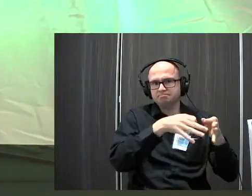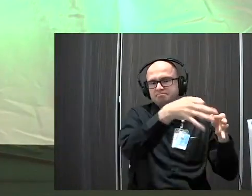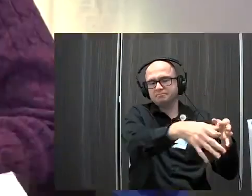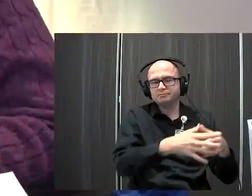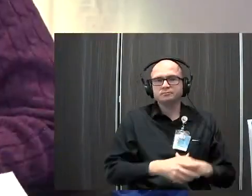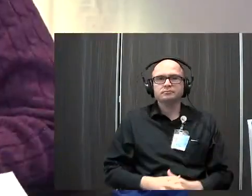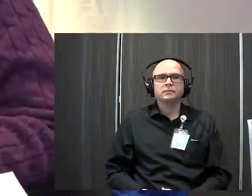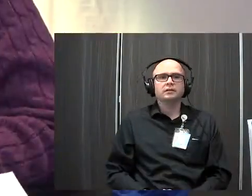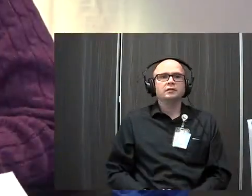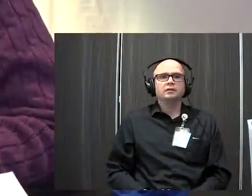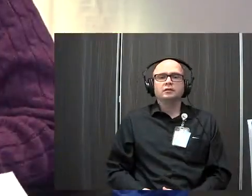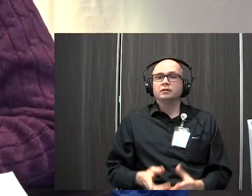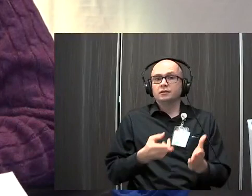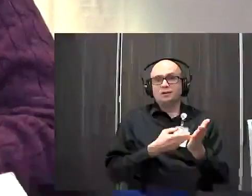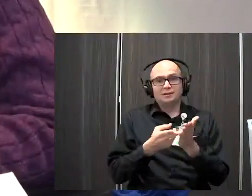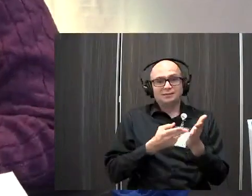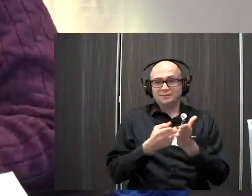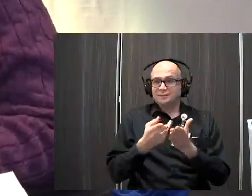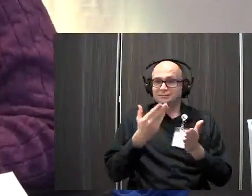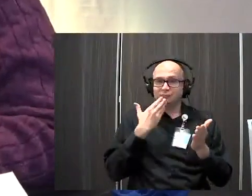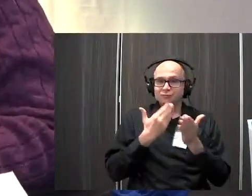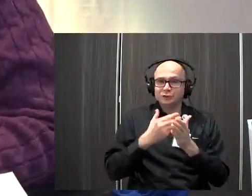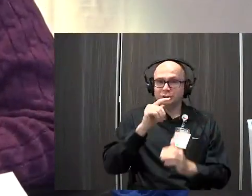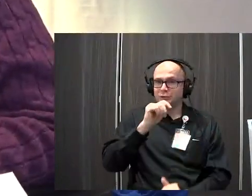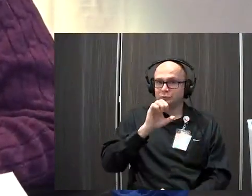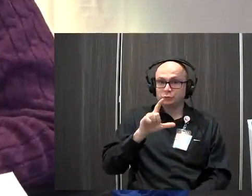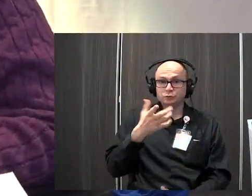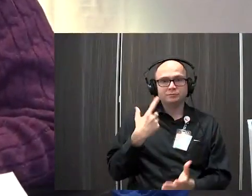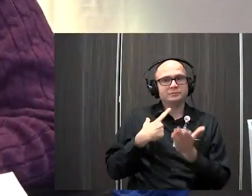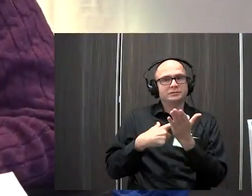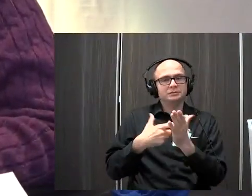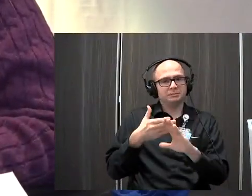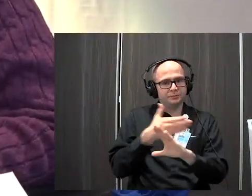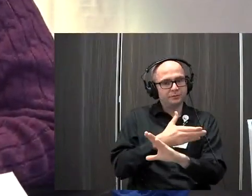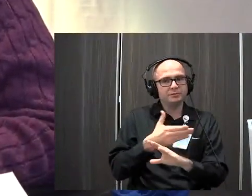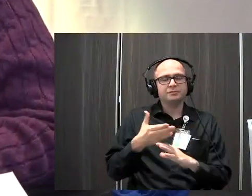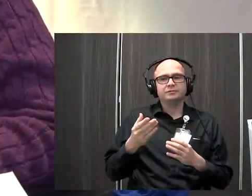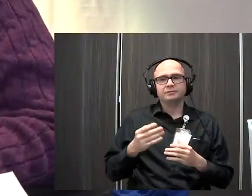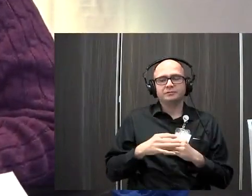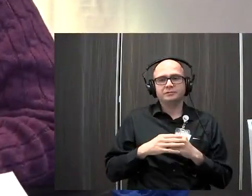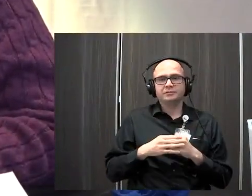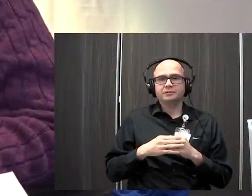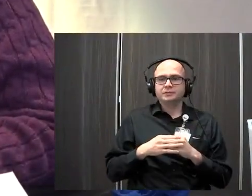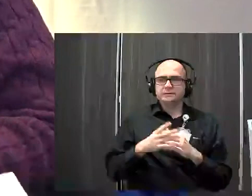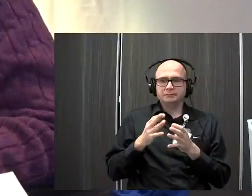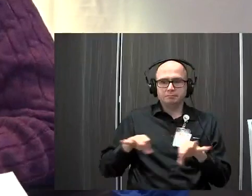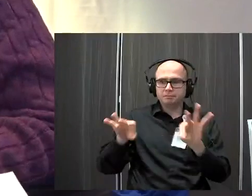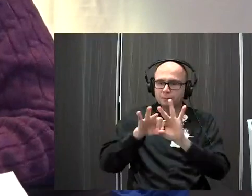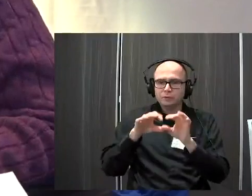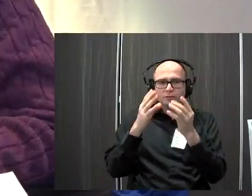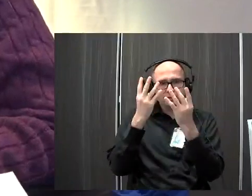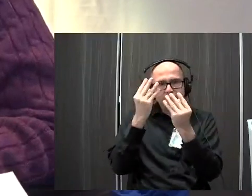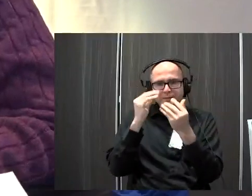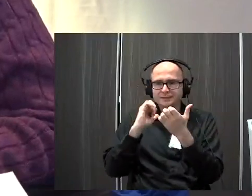And, honestly, there are no great tools. You talked about that earlier. So it's really hard to get meaningful information,